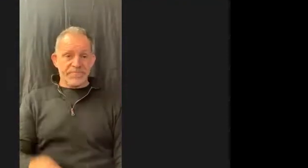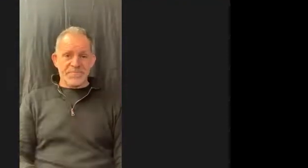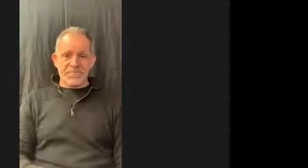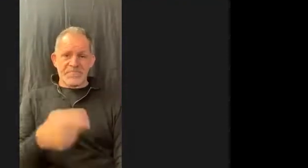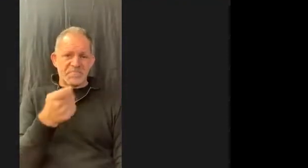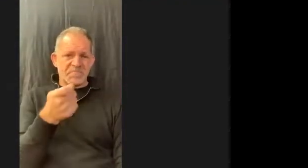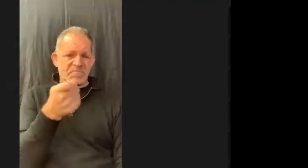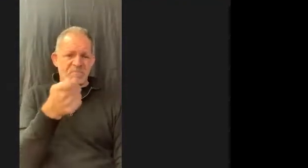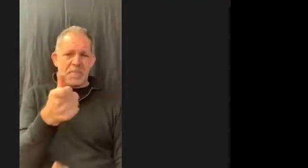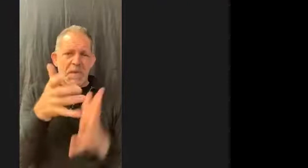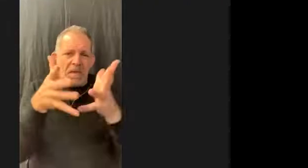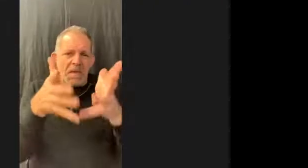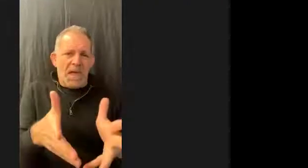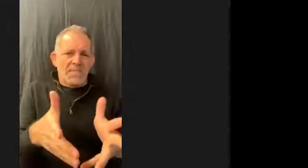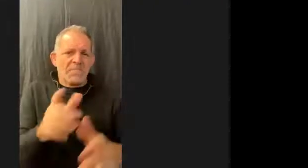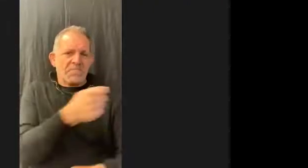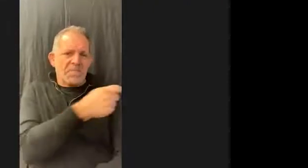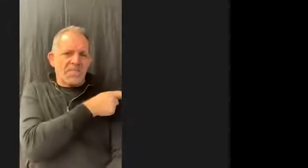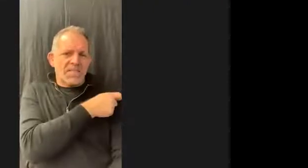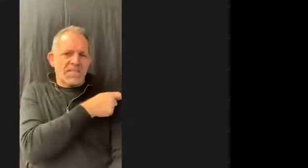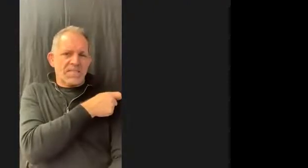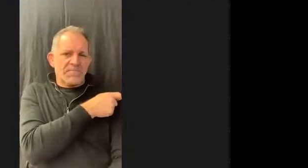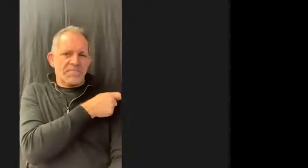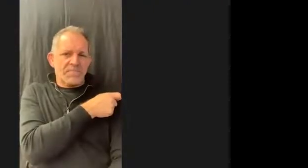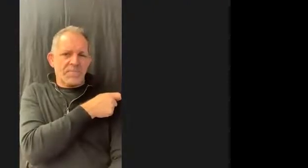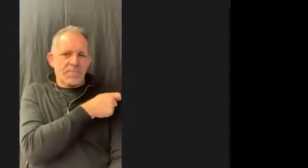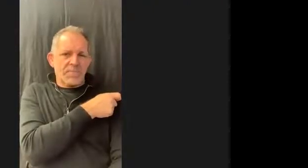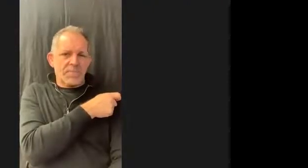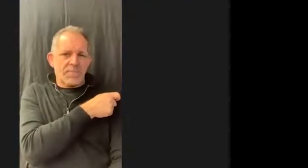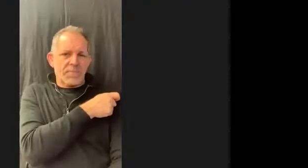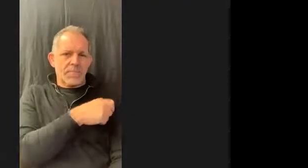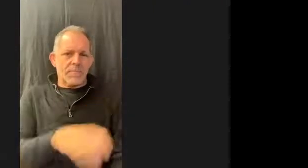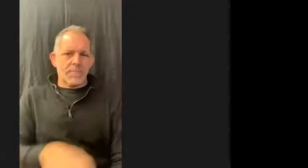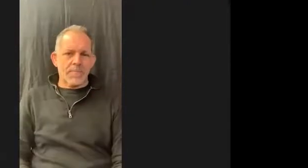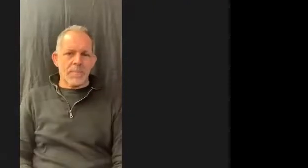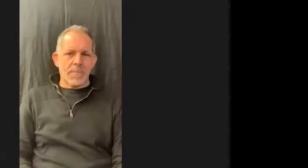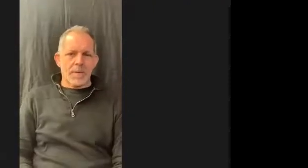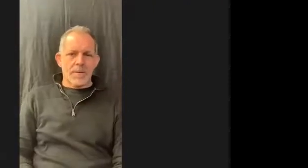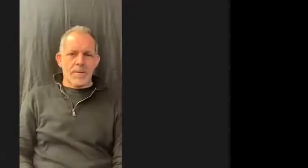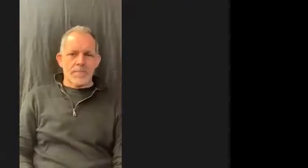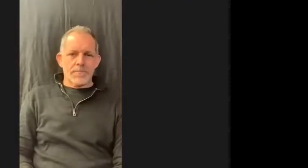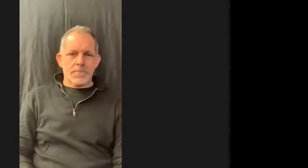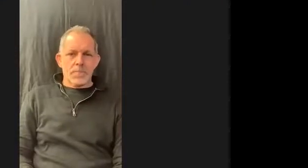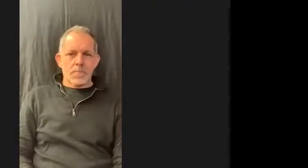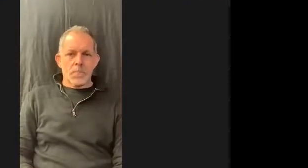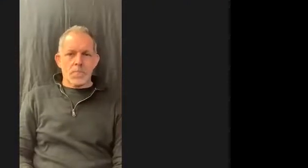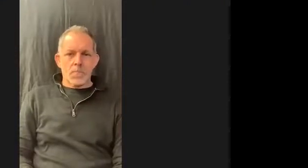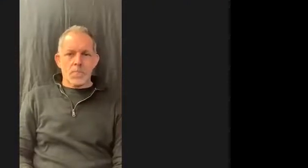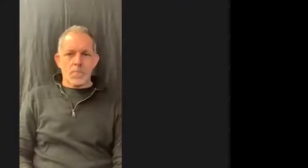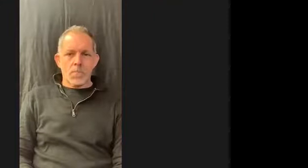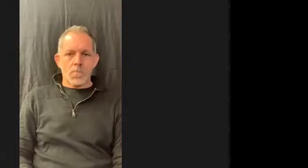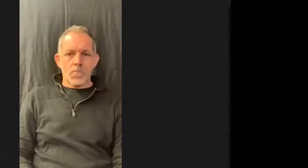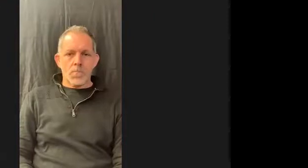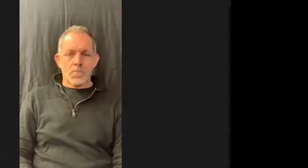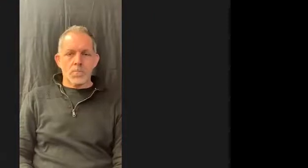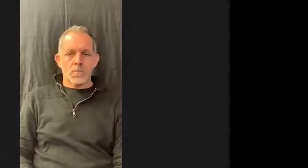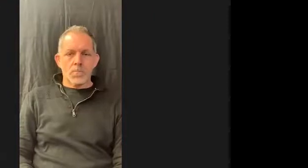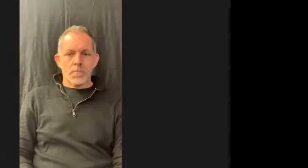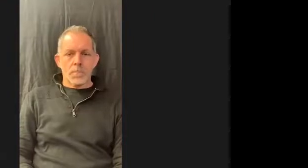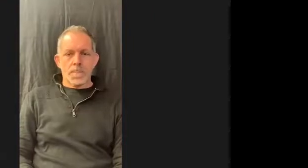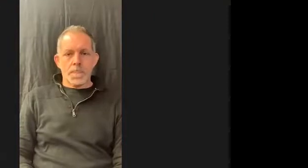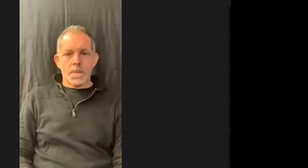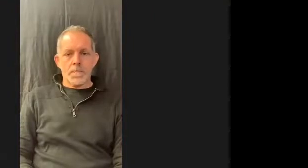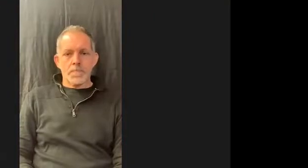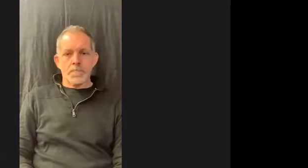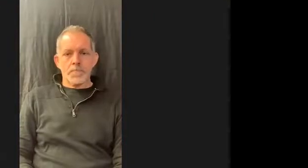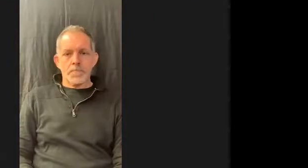can't affirm what you're saying. I've certainly heard that notion mentioned, and I've heard specific anecdotes of people who